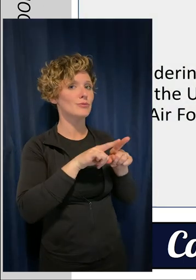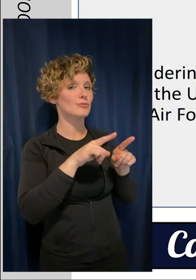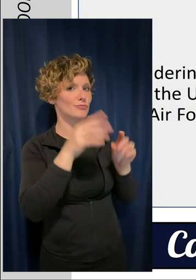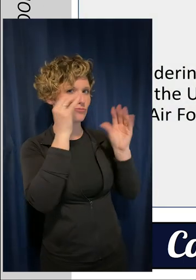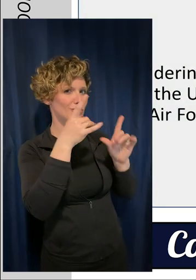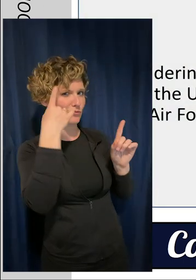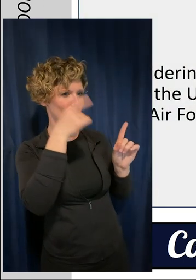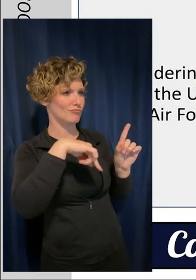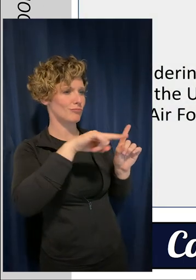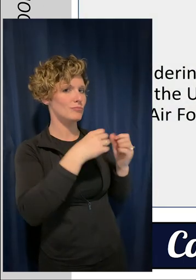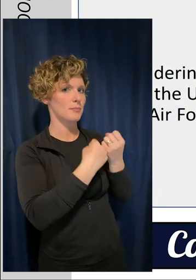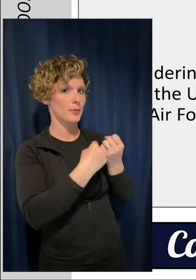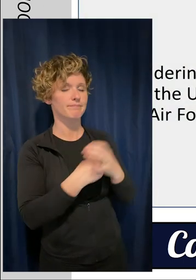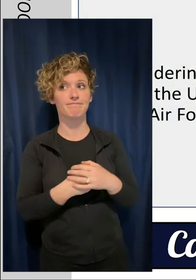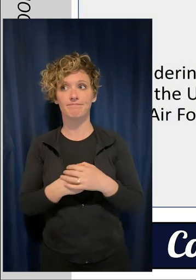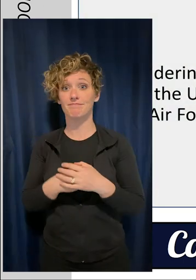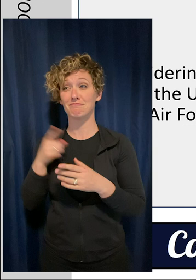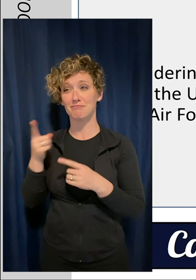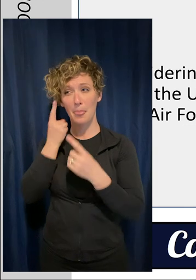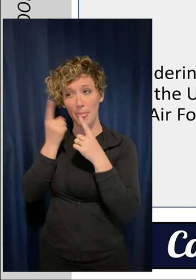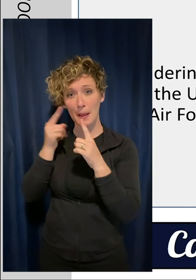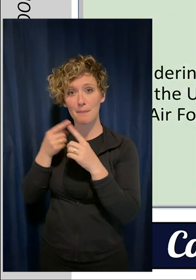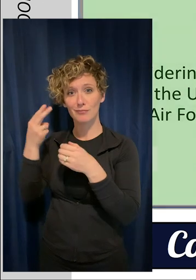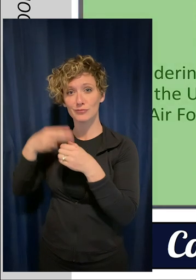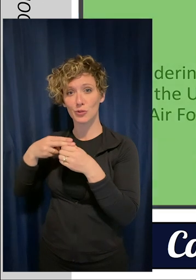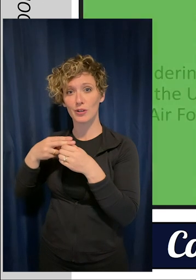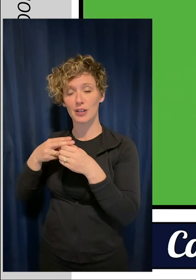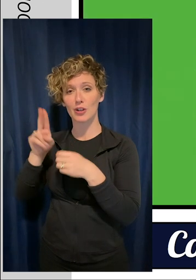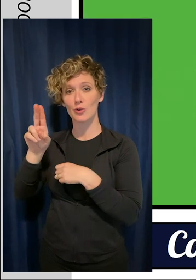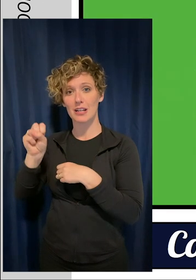She's considering joining the United States Air Force.